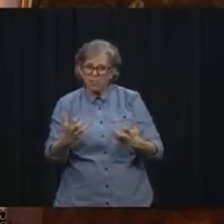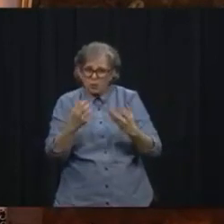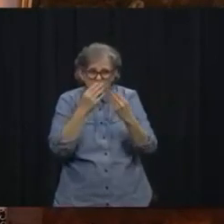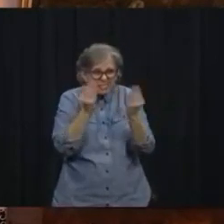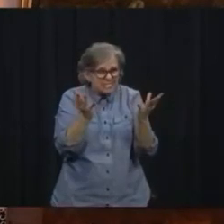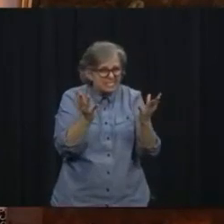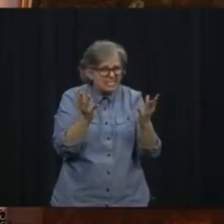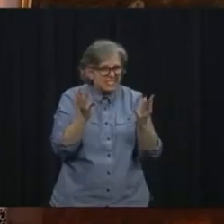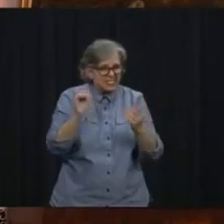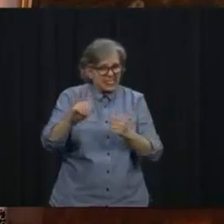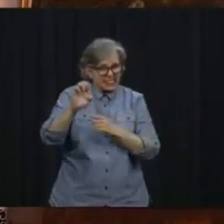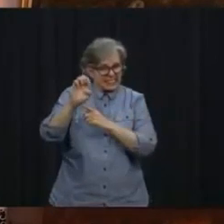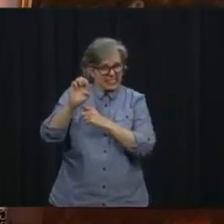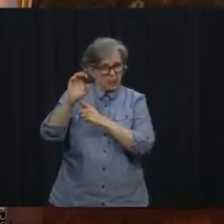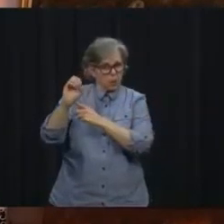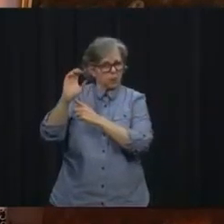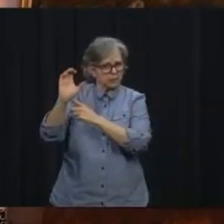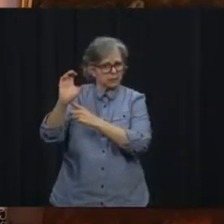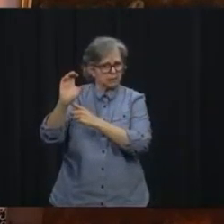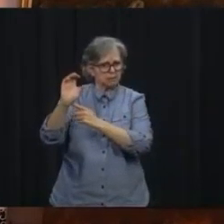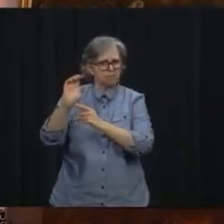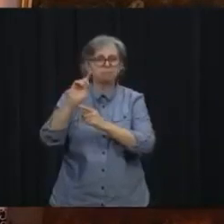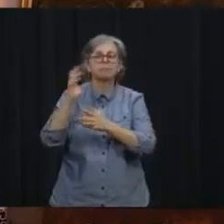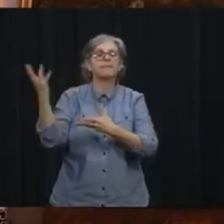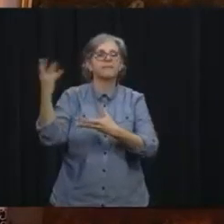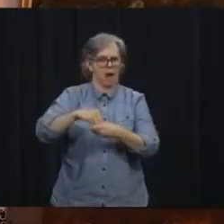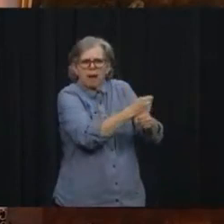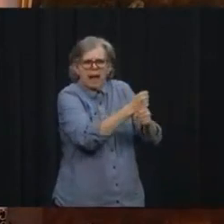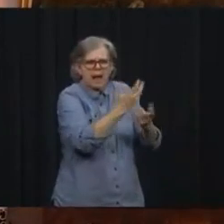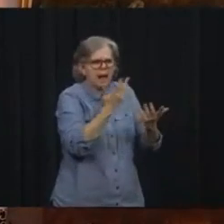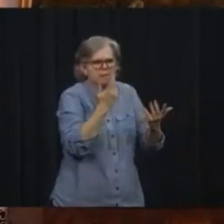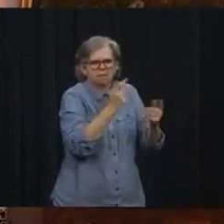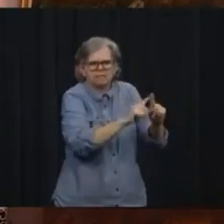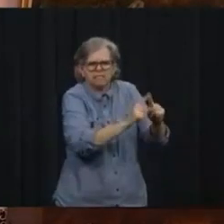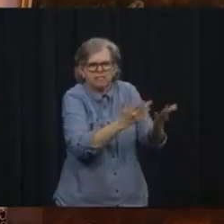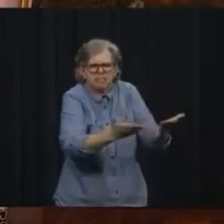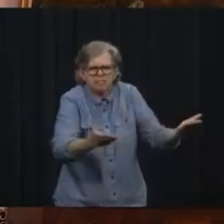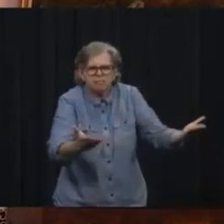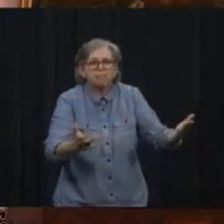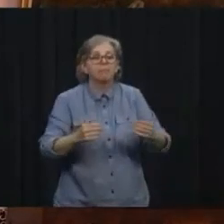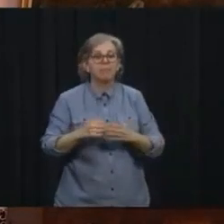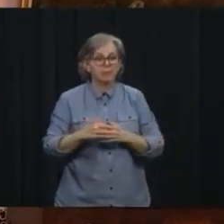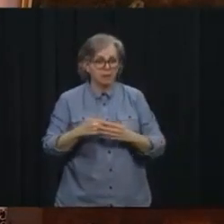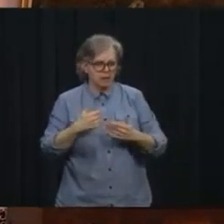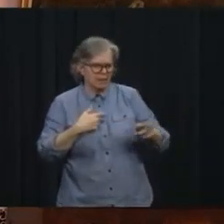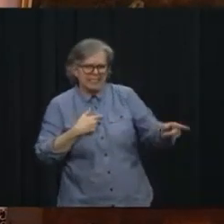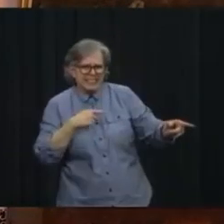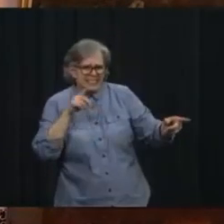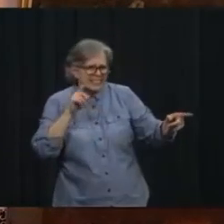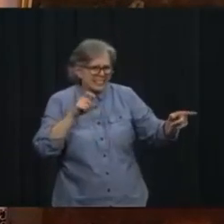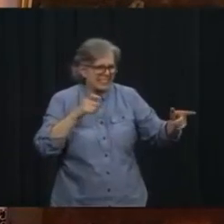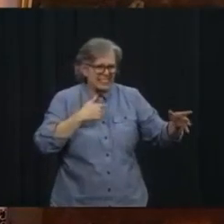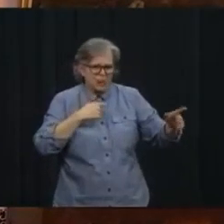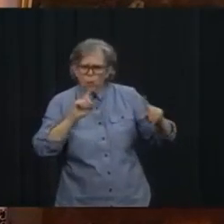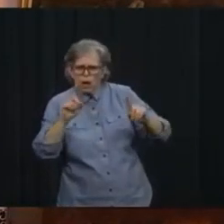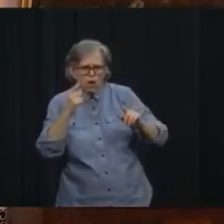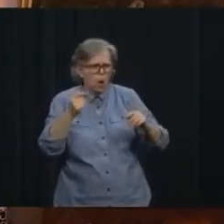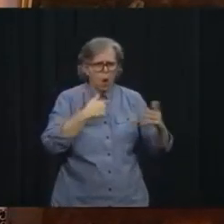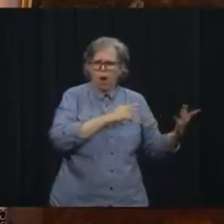together. So, as Dr. Acton talks to you today about multiple hot spots around the